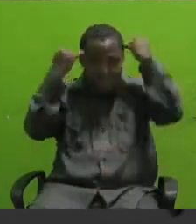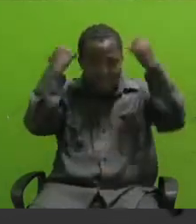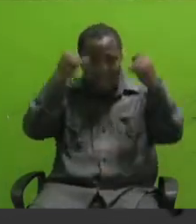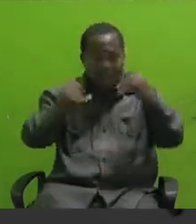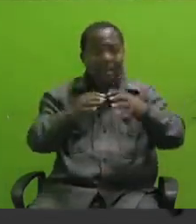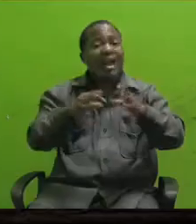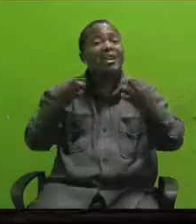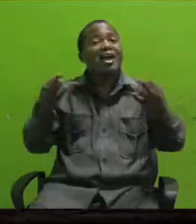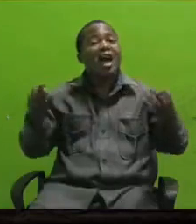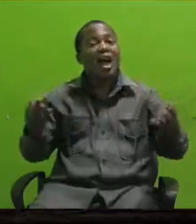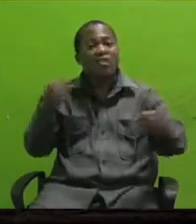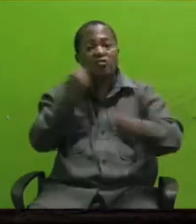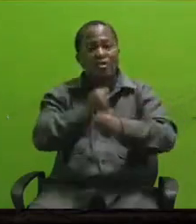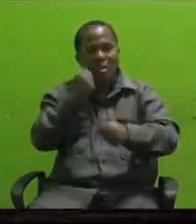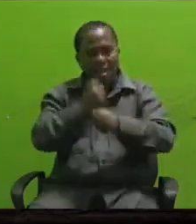done.